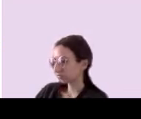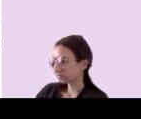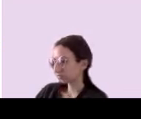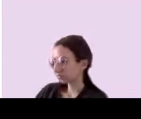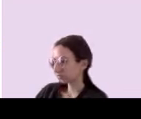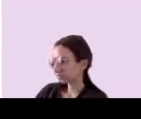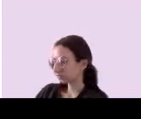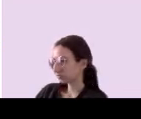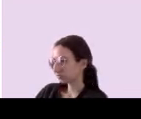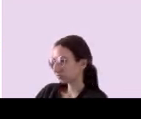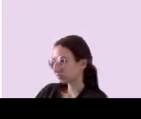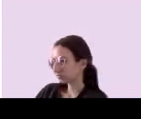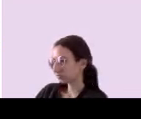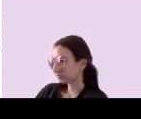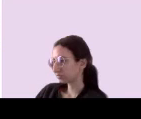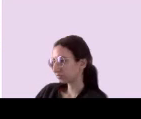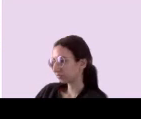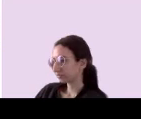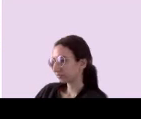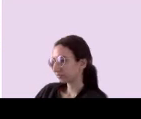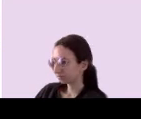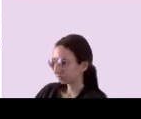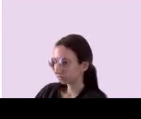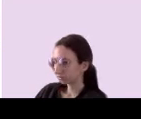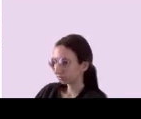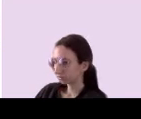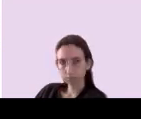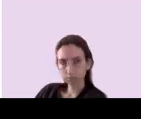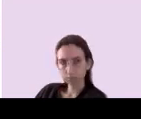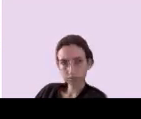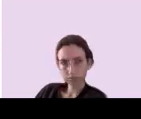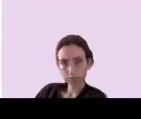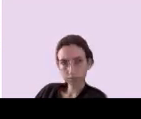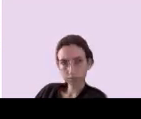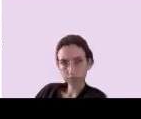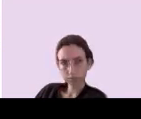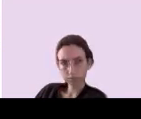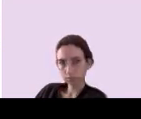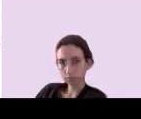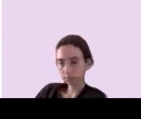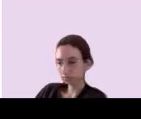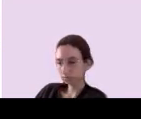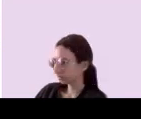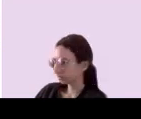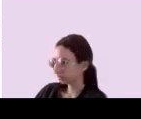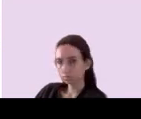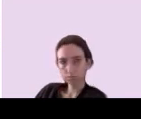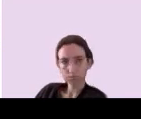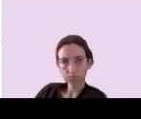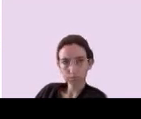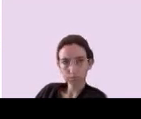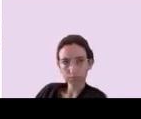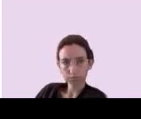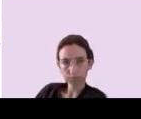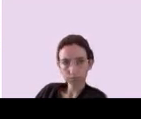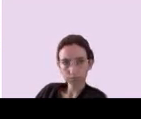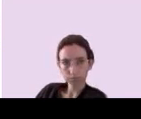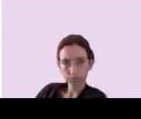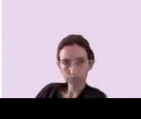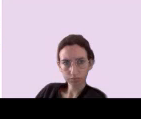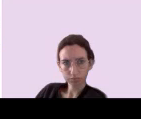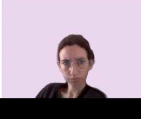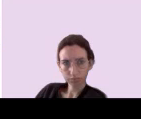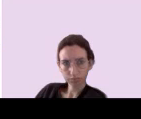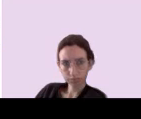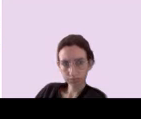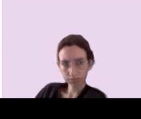phase velocity of the harmonic fields. Let's look at the variation of the refractive index with